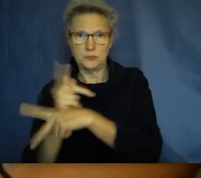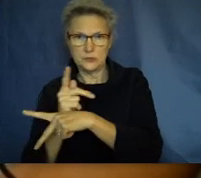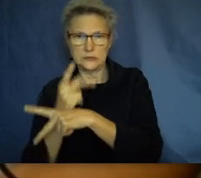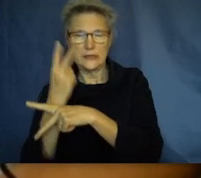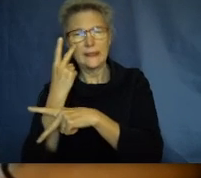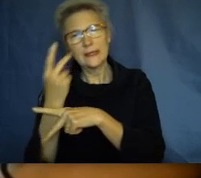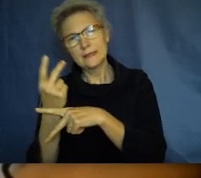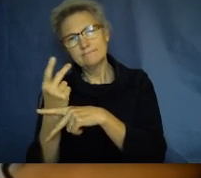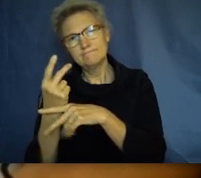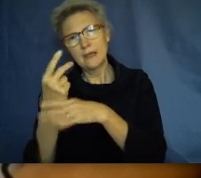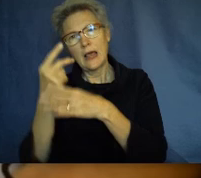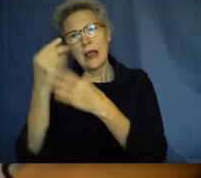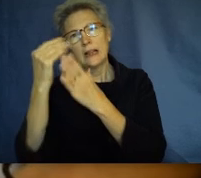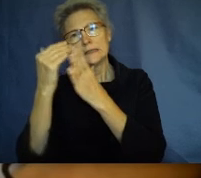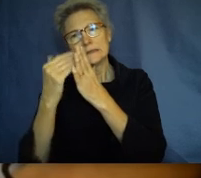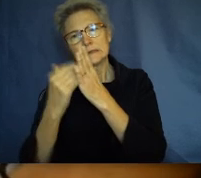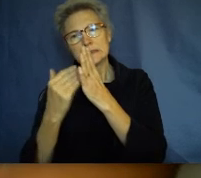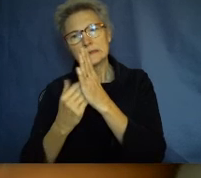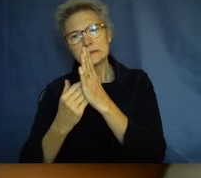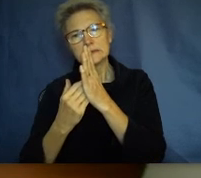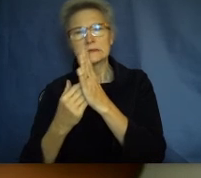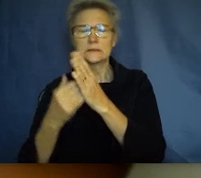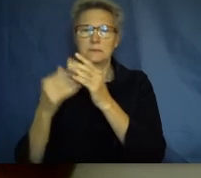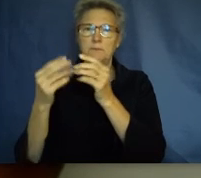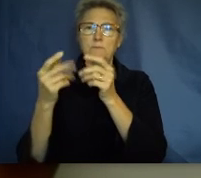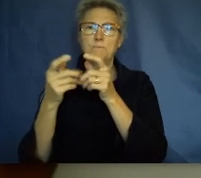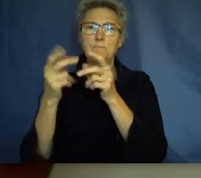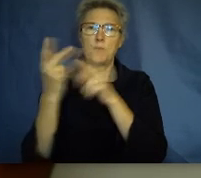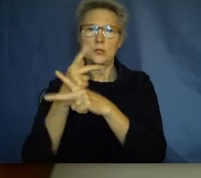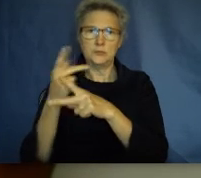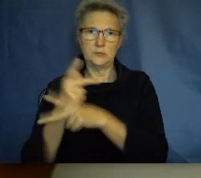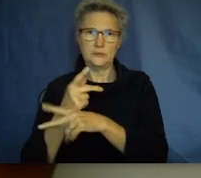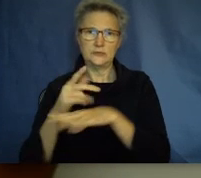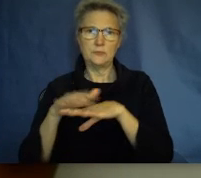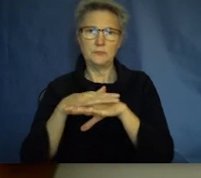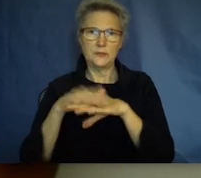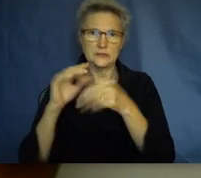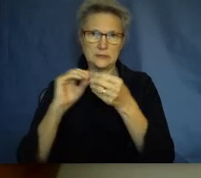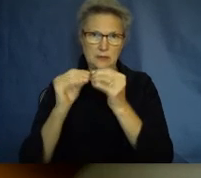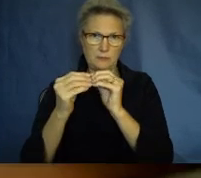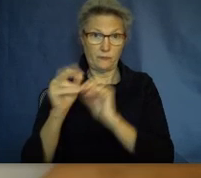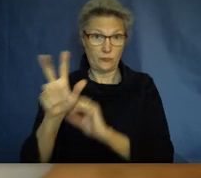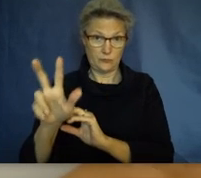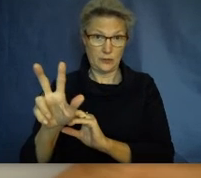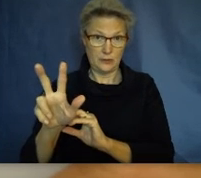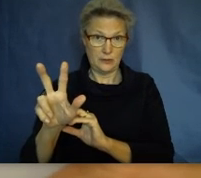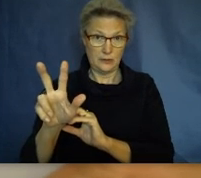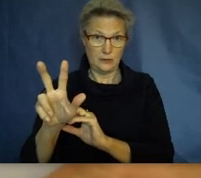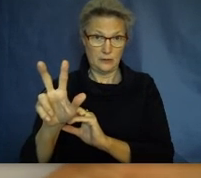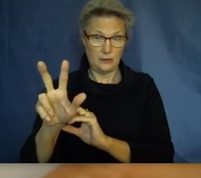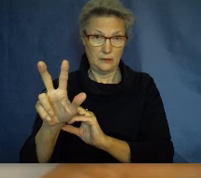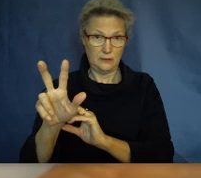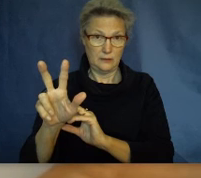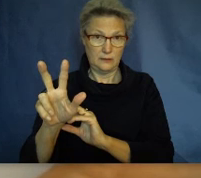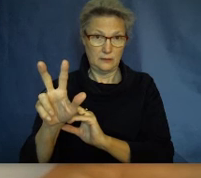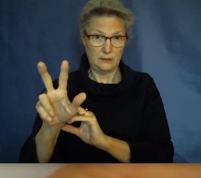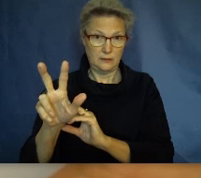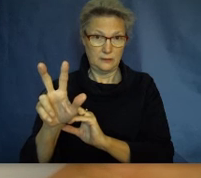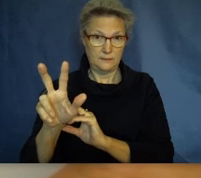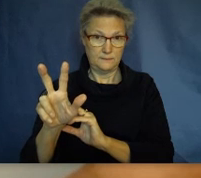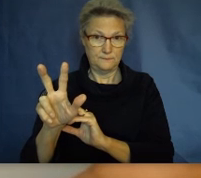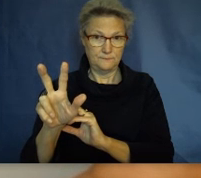thinking through our multiples of our basic number that we're looking for.